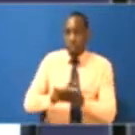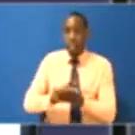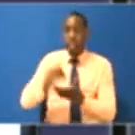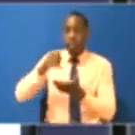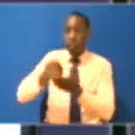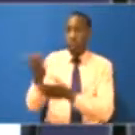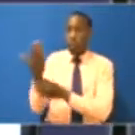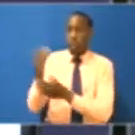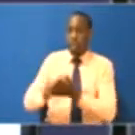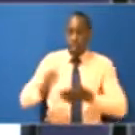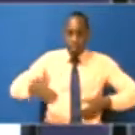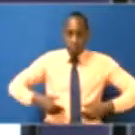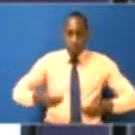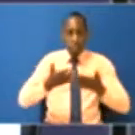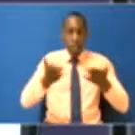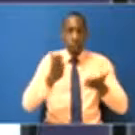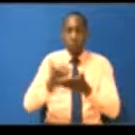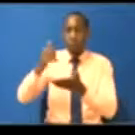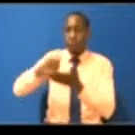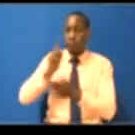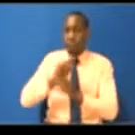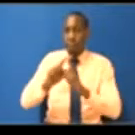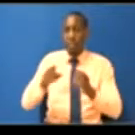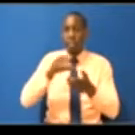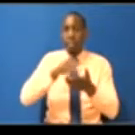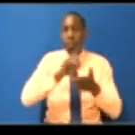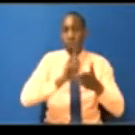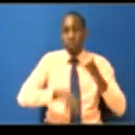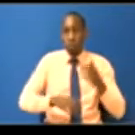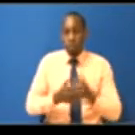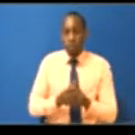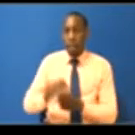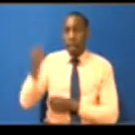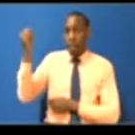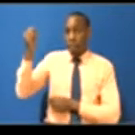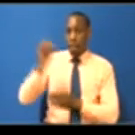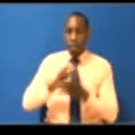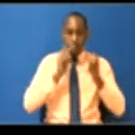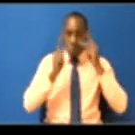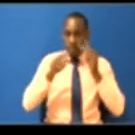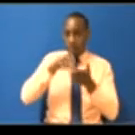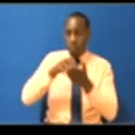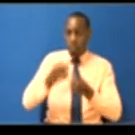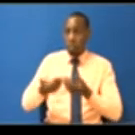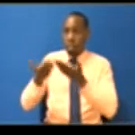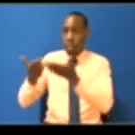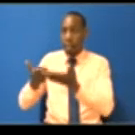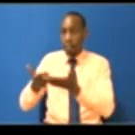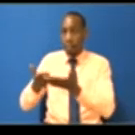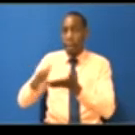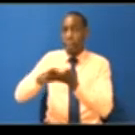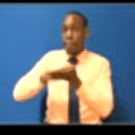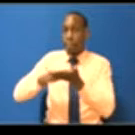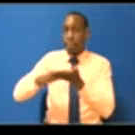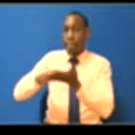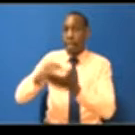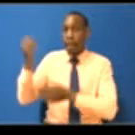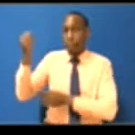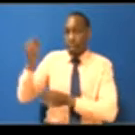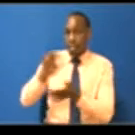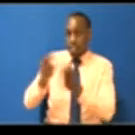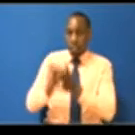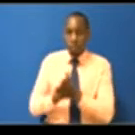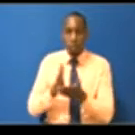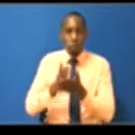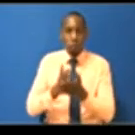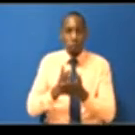paper the youth were actually there but what was happening politically the positions were being given politically so you actually